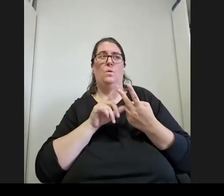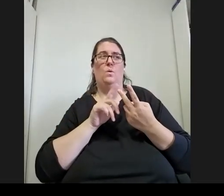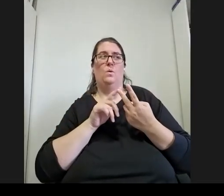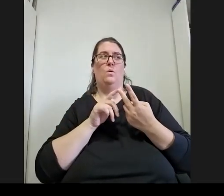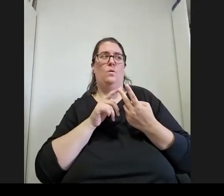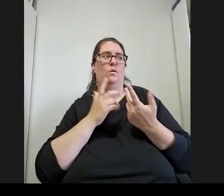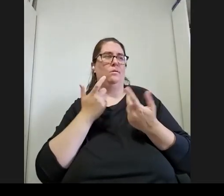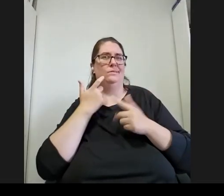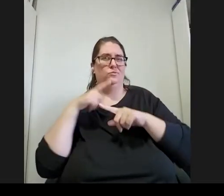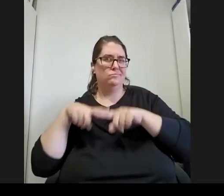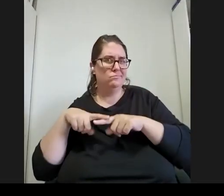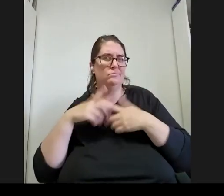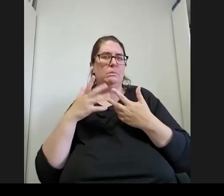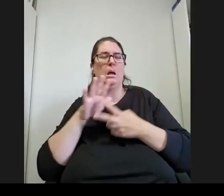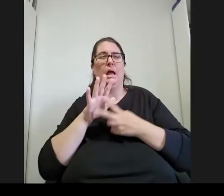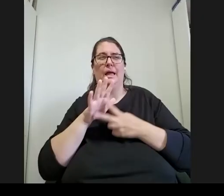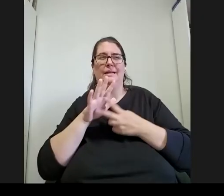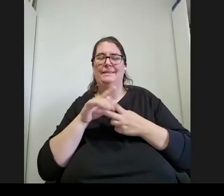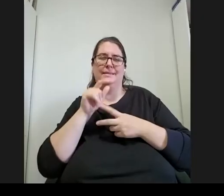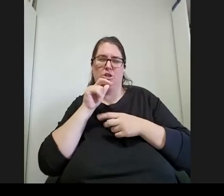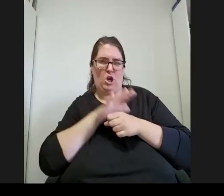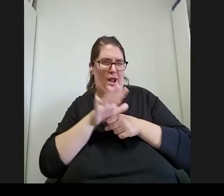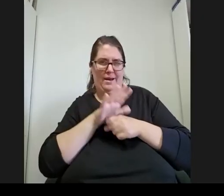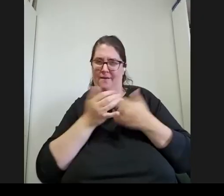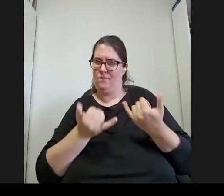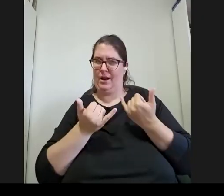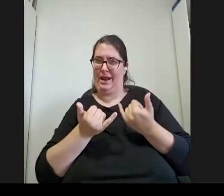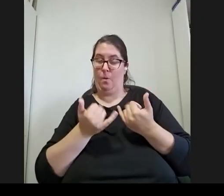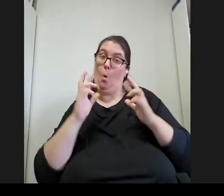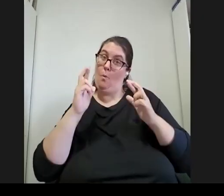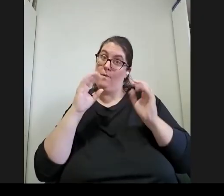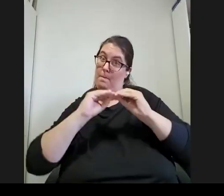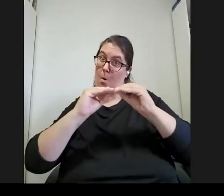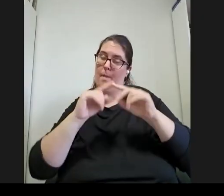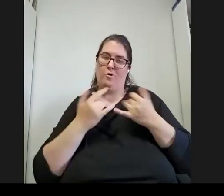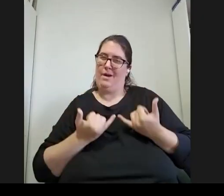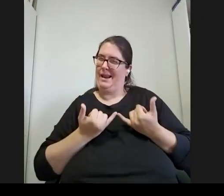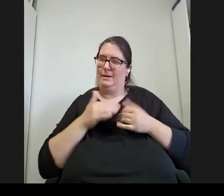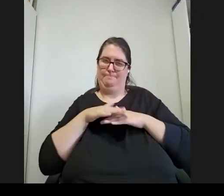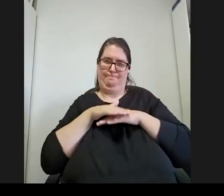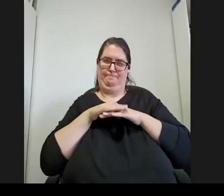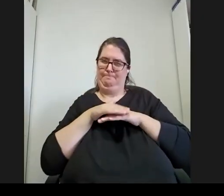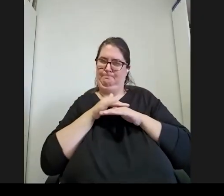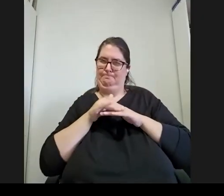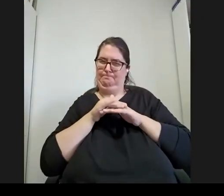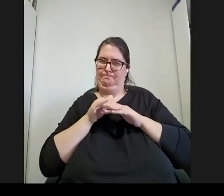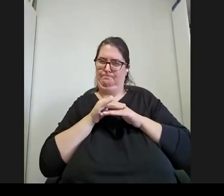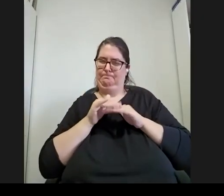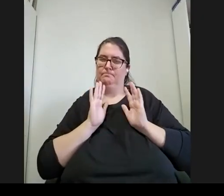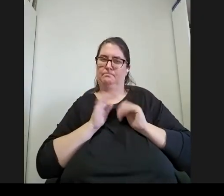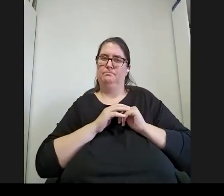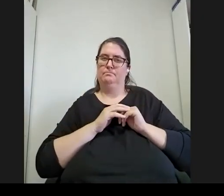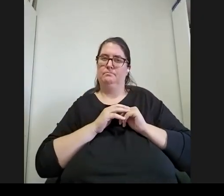dependency. I think we can do a little bit better in that area. And that's why when we identified the